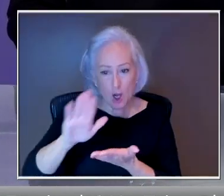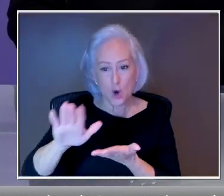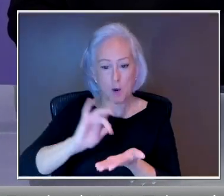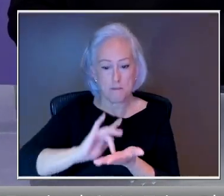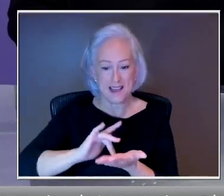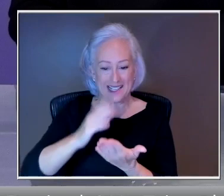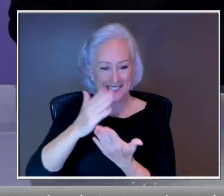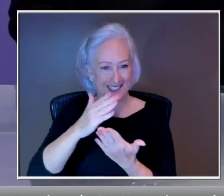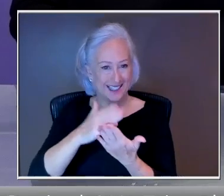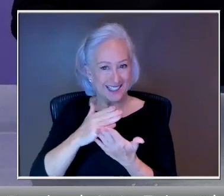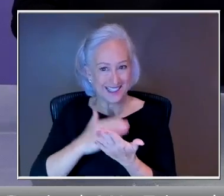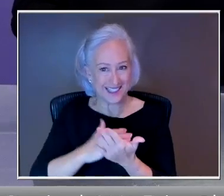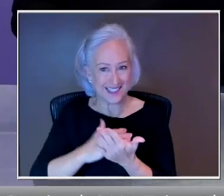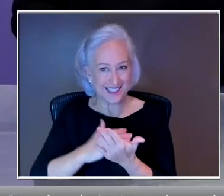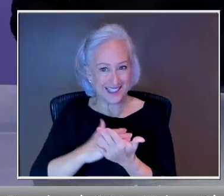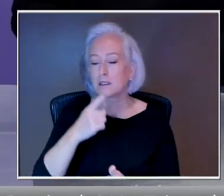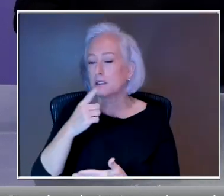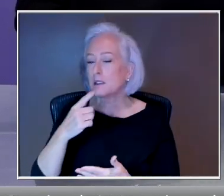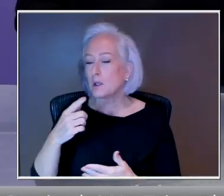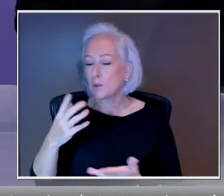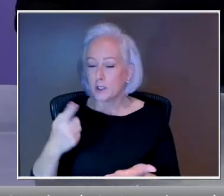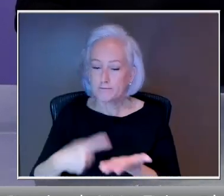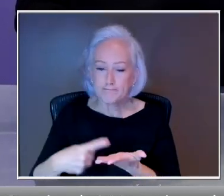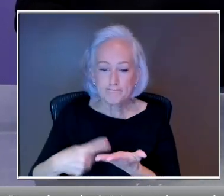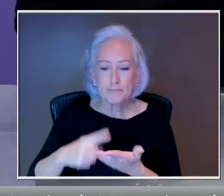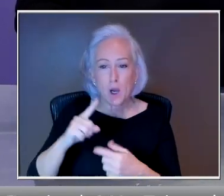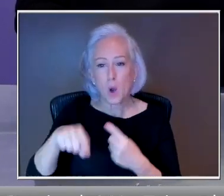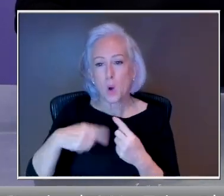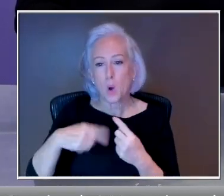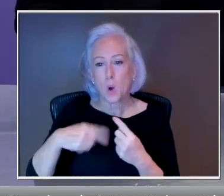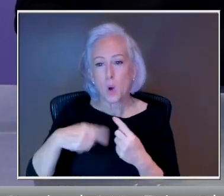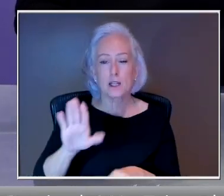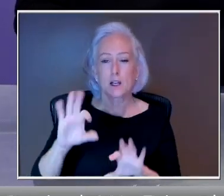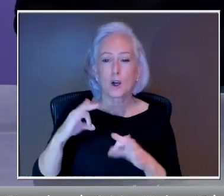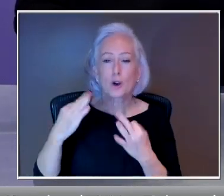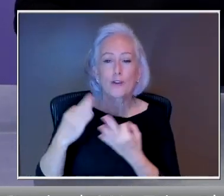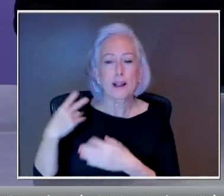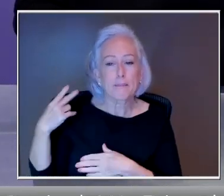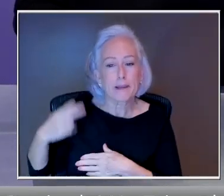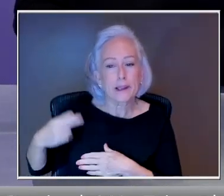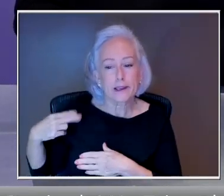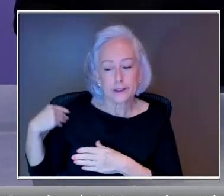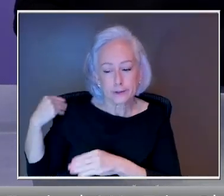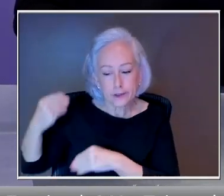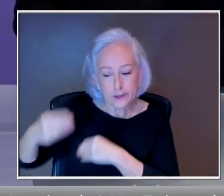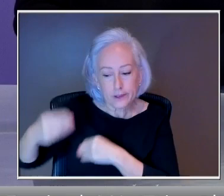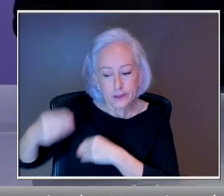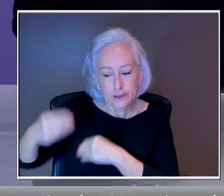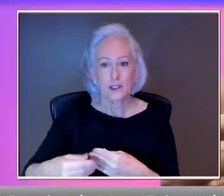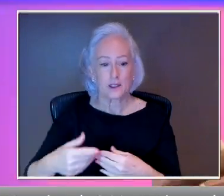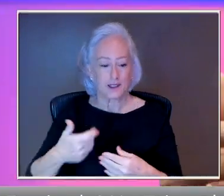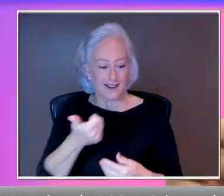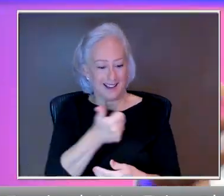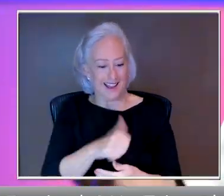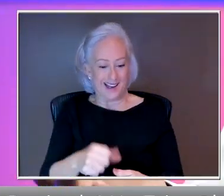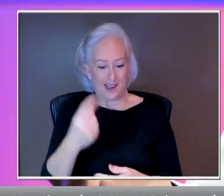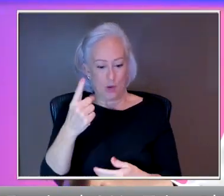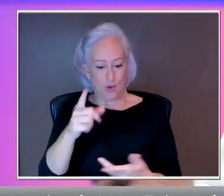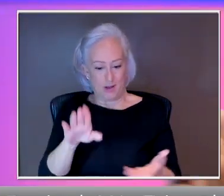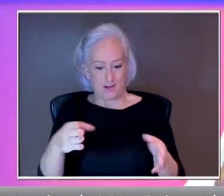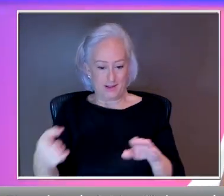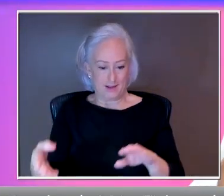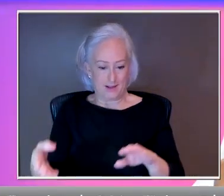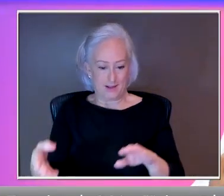her episode. We also, we talked about family history. We looked at, whether she's had any unexplained deaths. We talked about that were